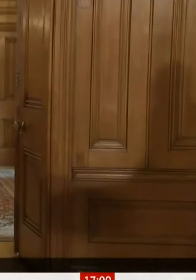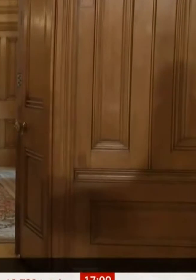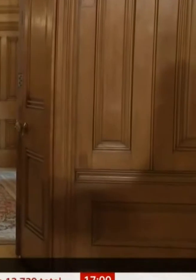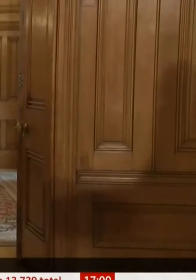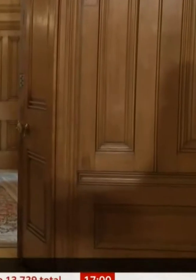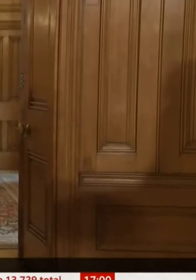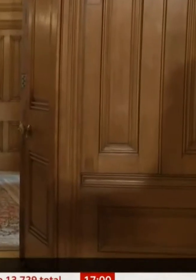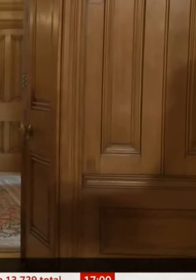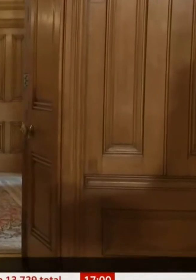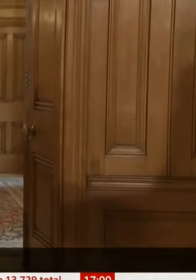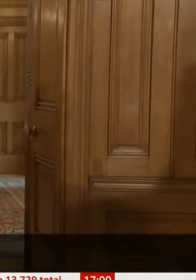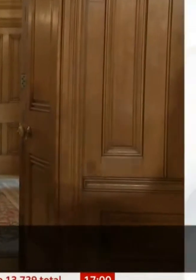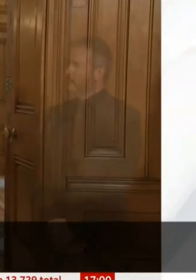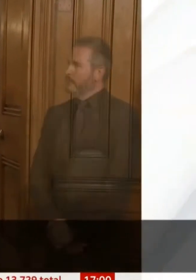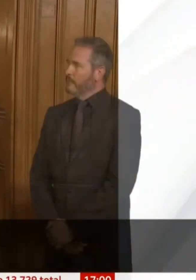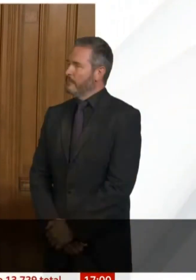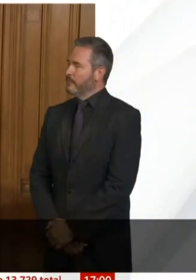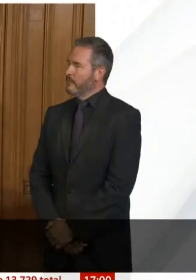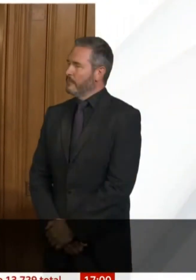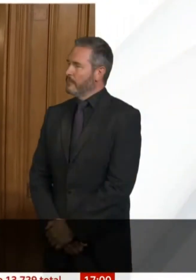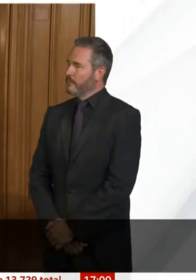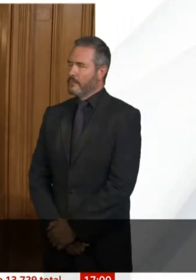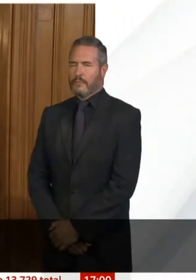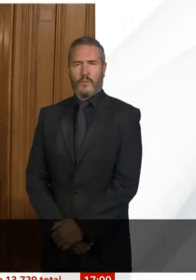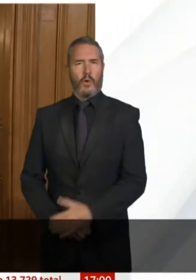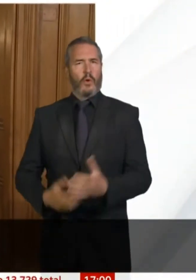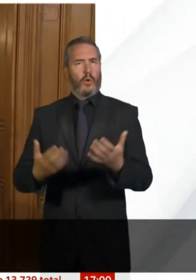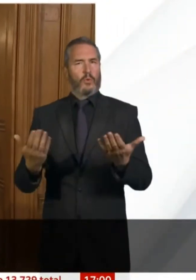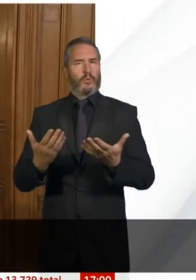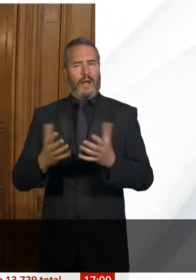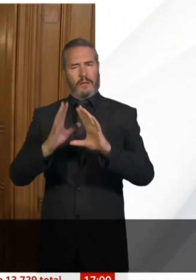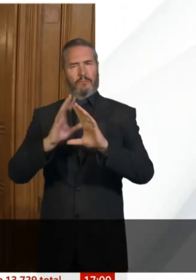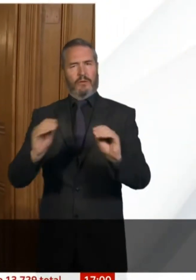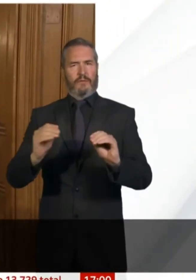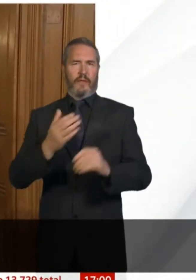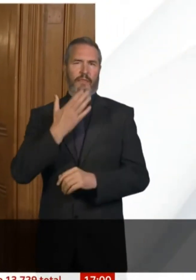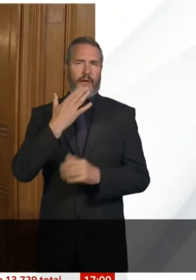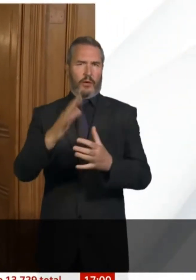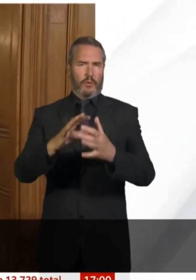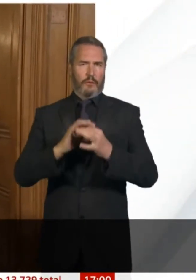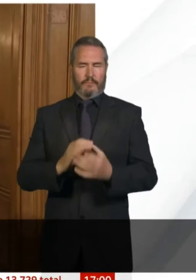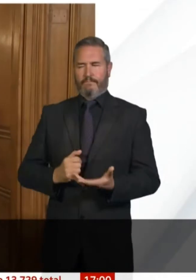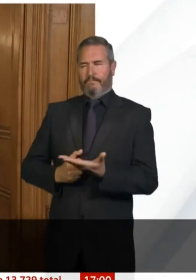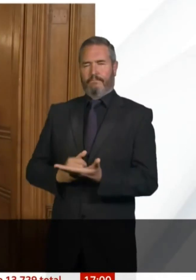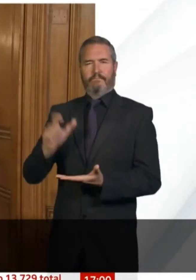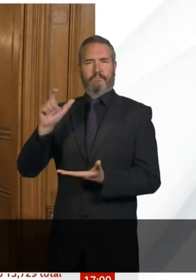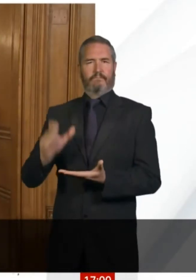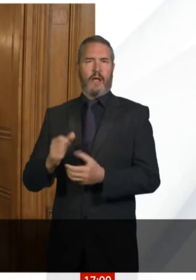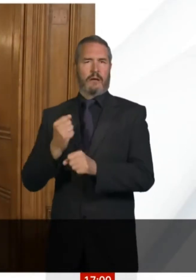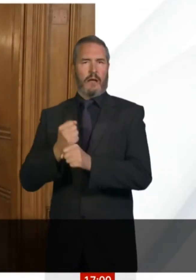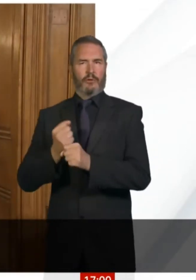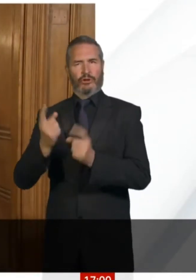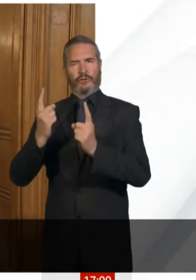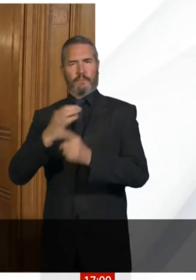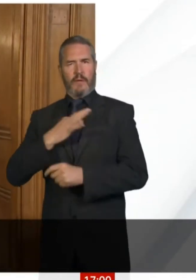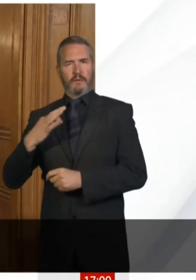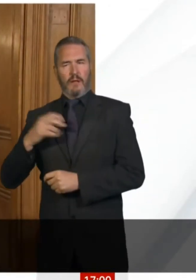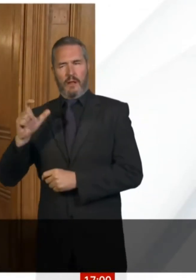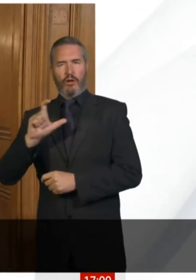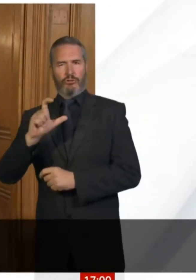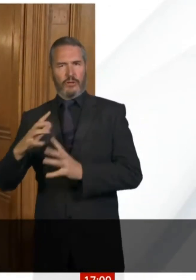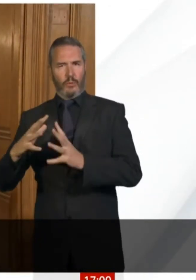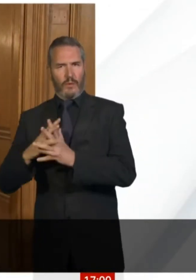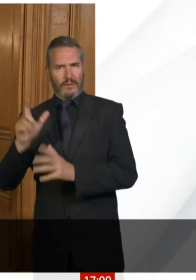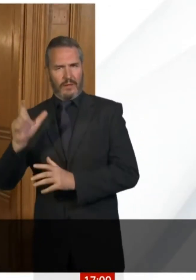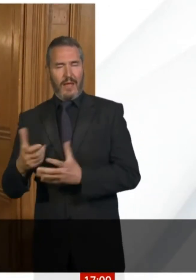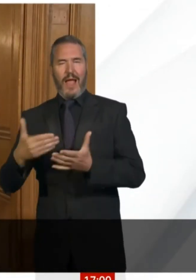daily coronavirus press conference from Downing Street, and I'm joined by Chris Whitty, the government's chief medical officer, and